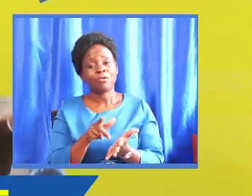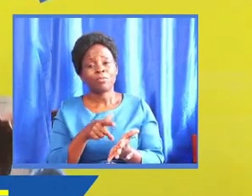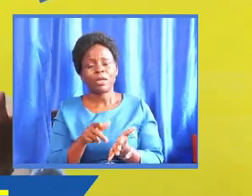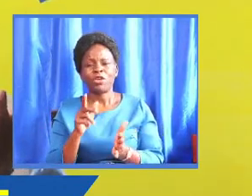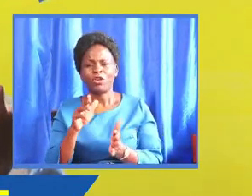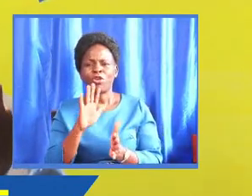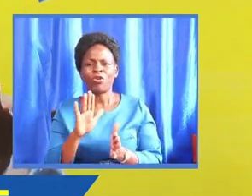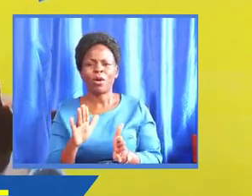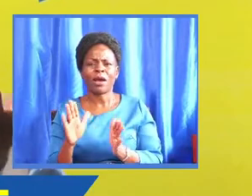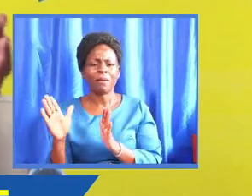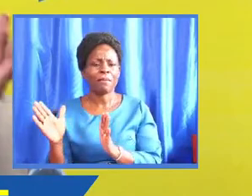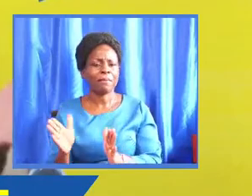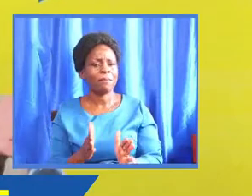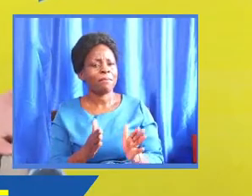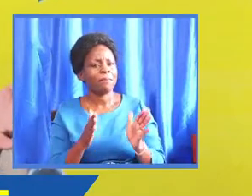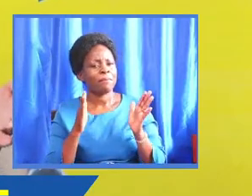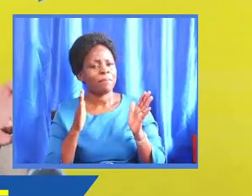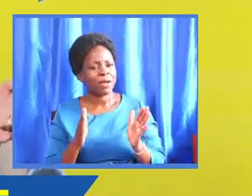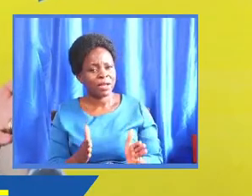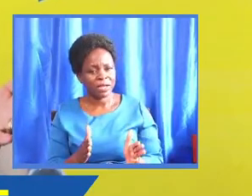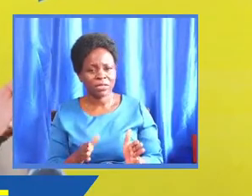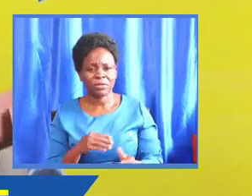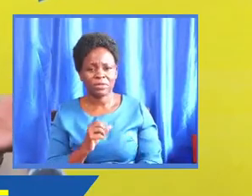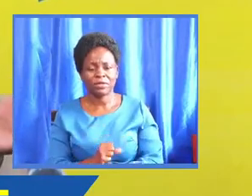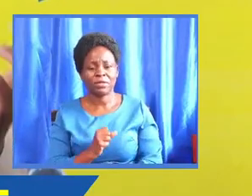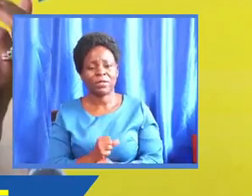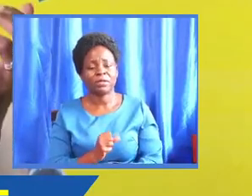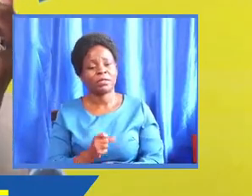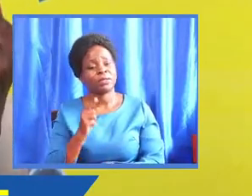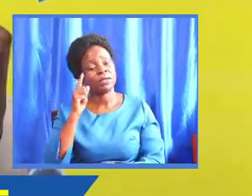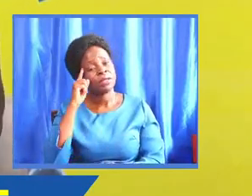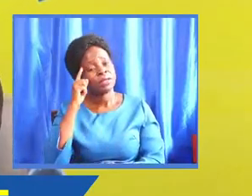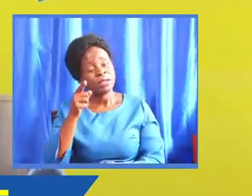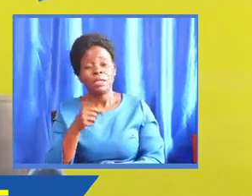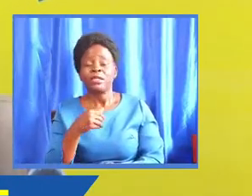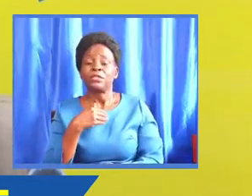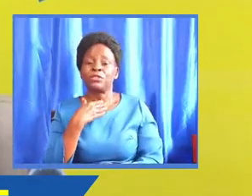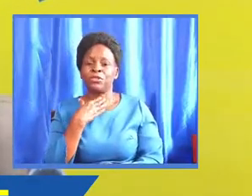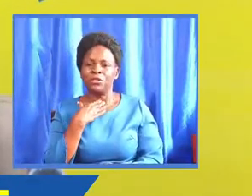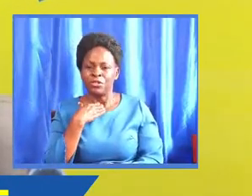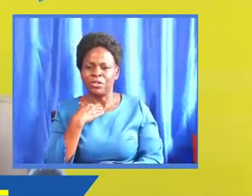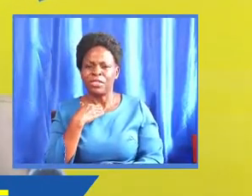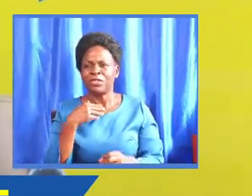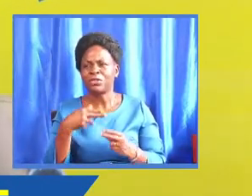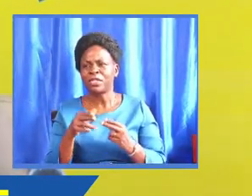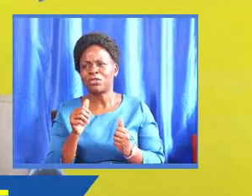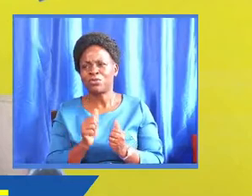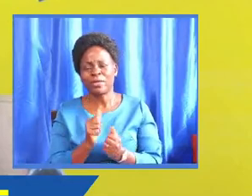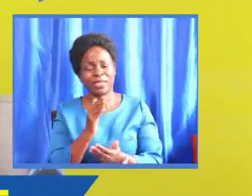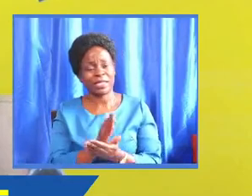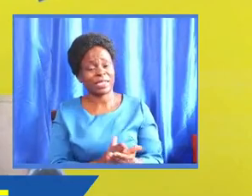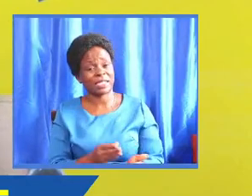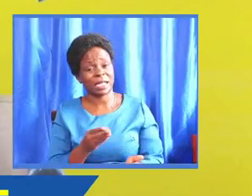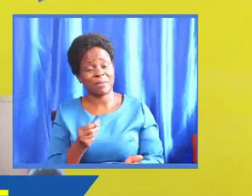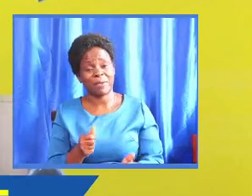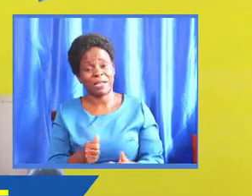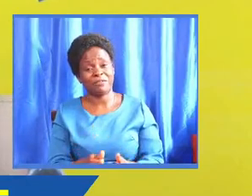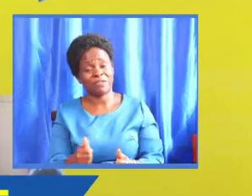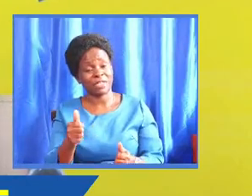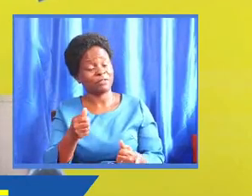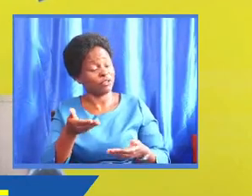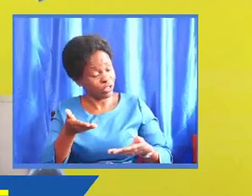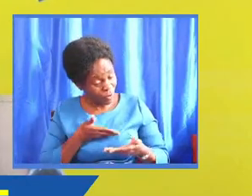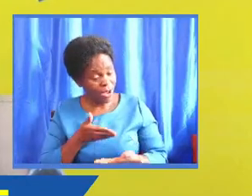planners for the drawings that they're going to do for you and things like that. So you need to start off with some money for yourself that you